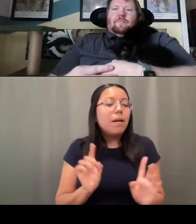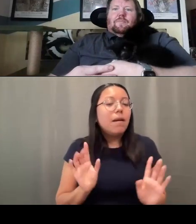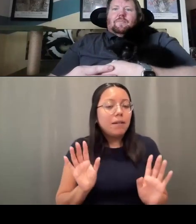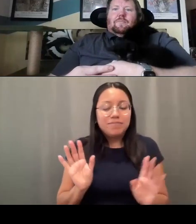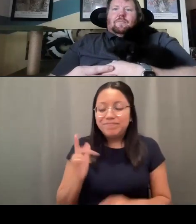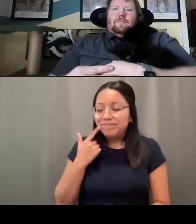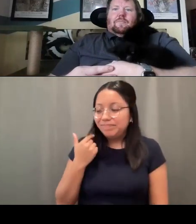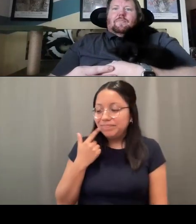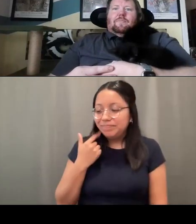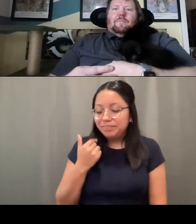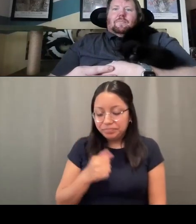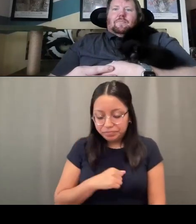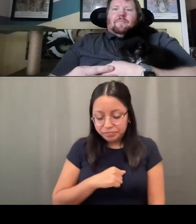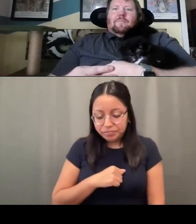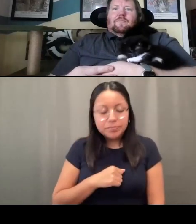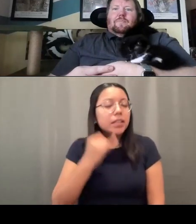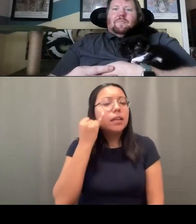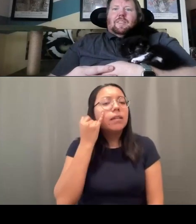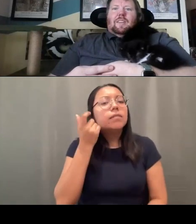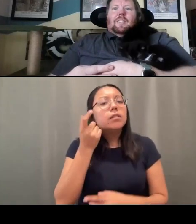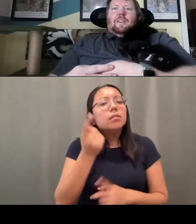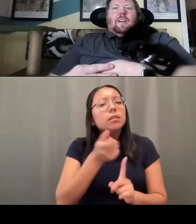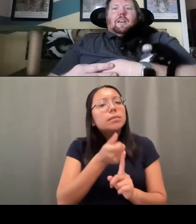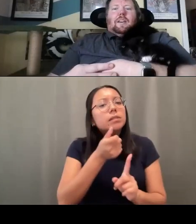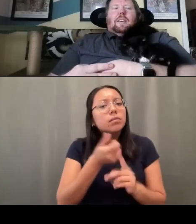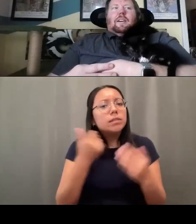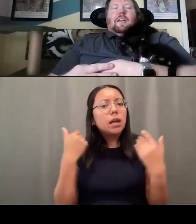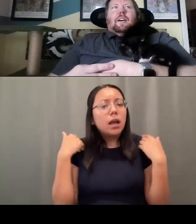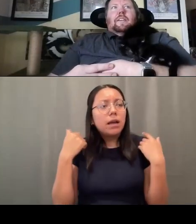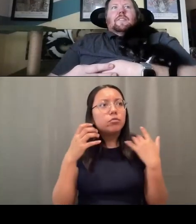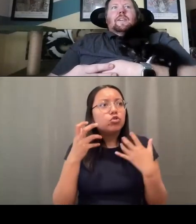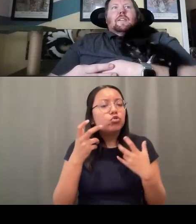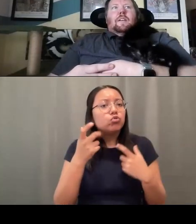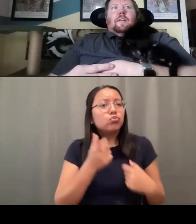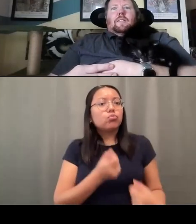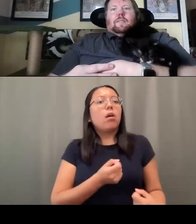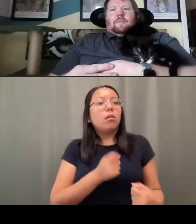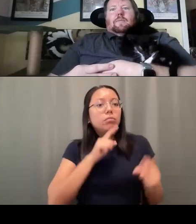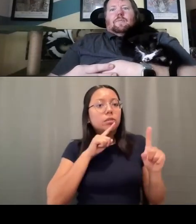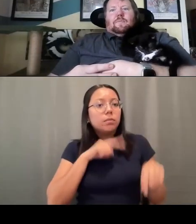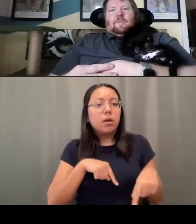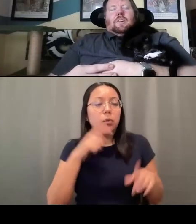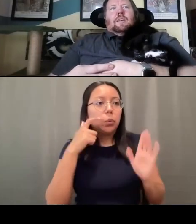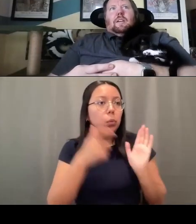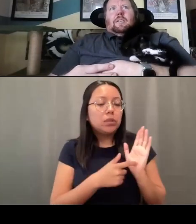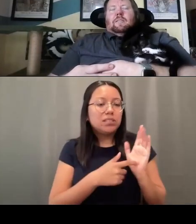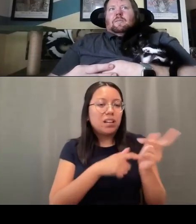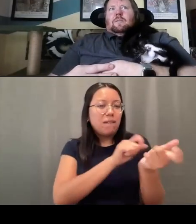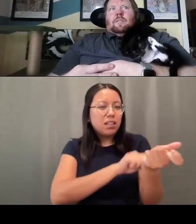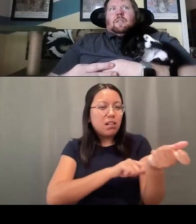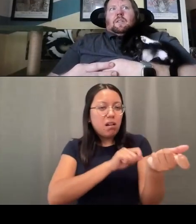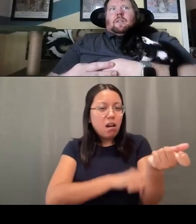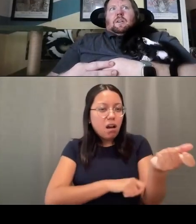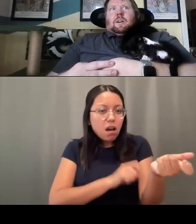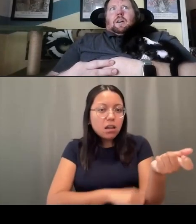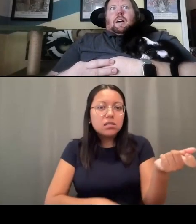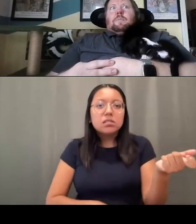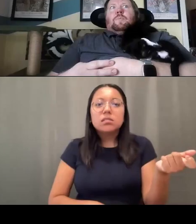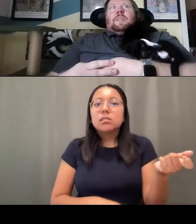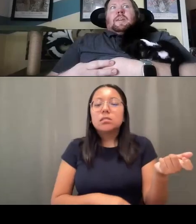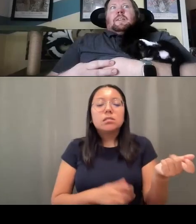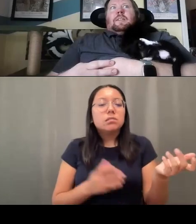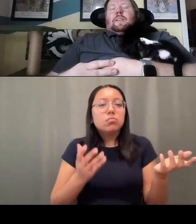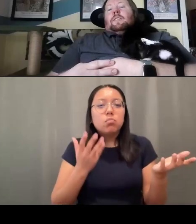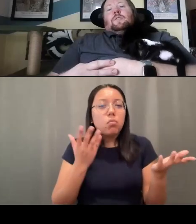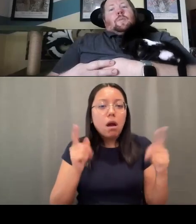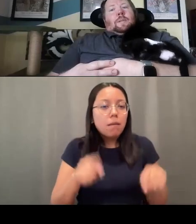to seeing cuts on somebody? Yeah, What I can they think try to do? I